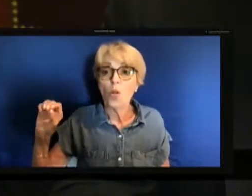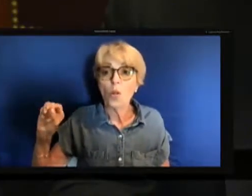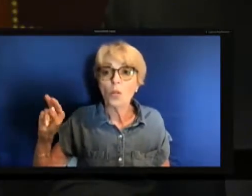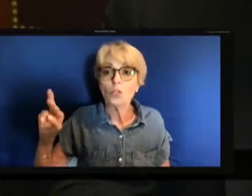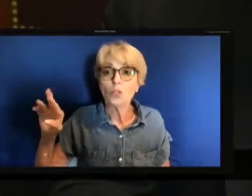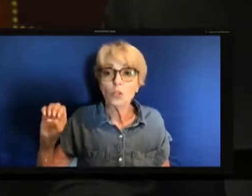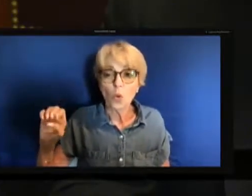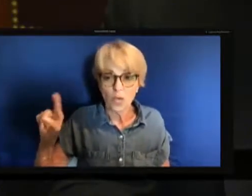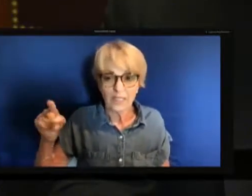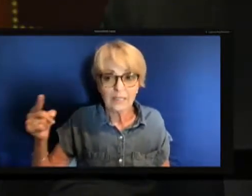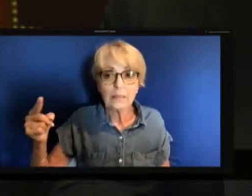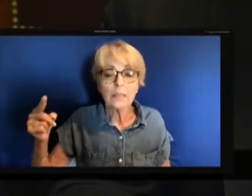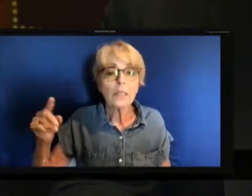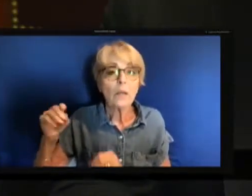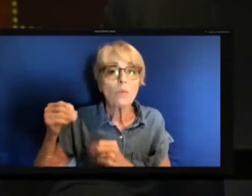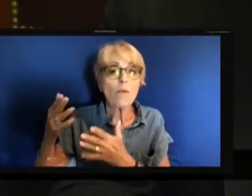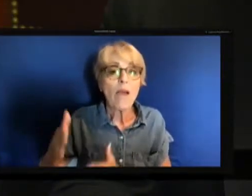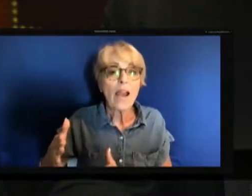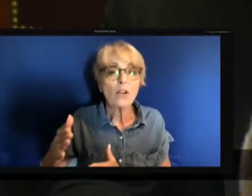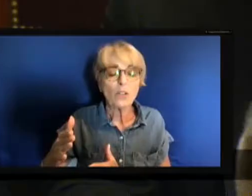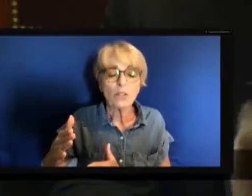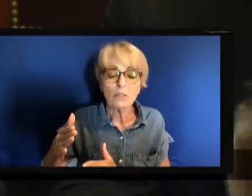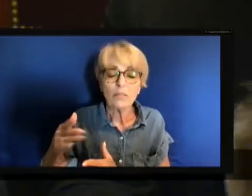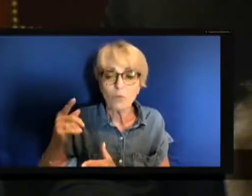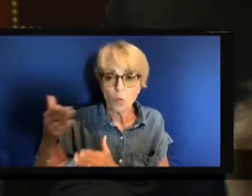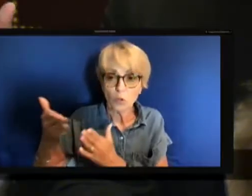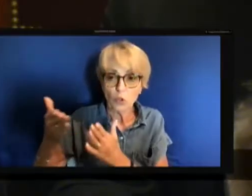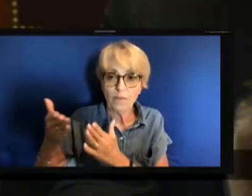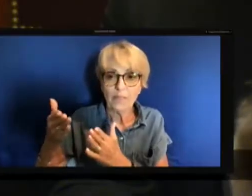provider of a service,